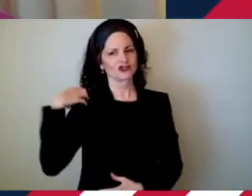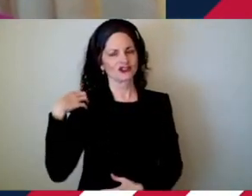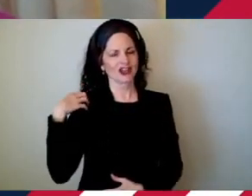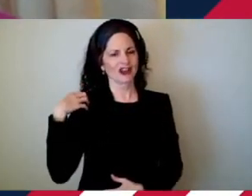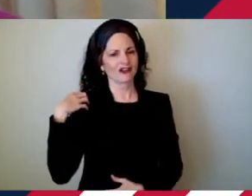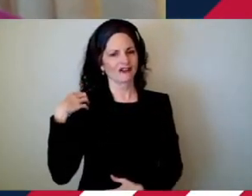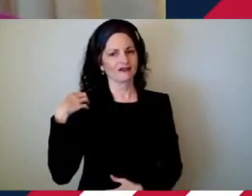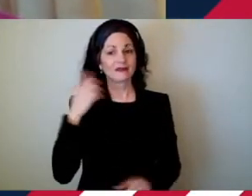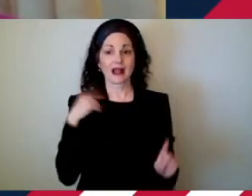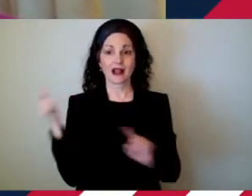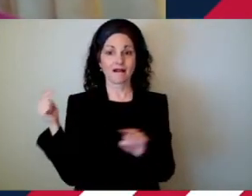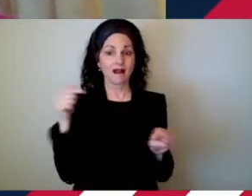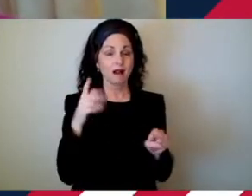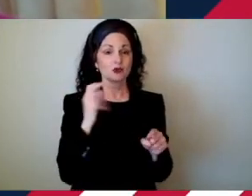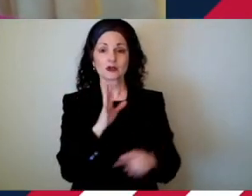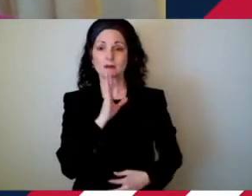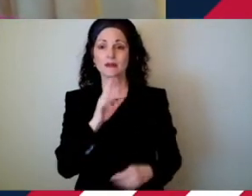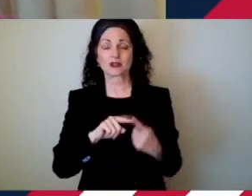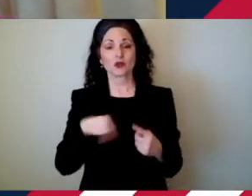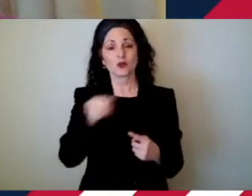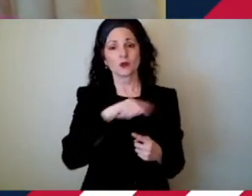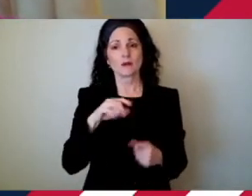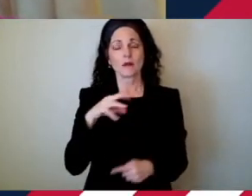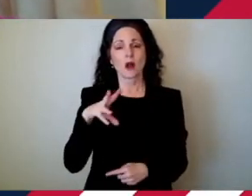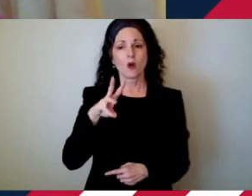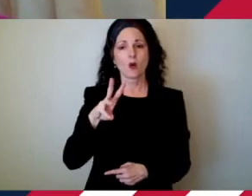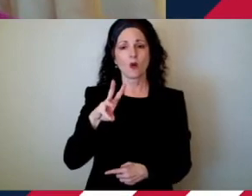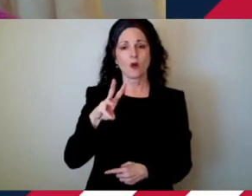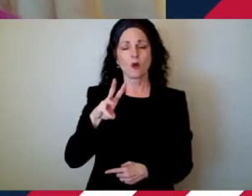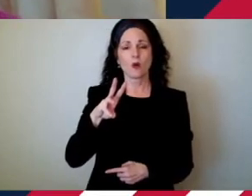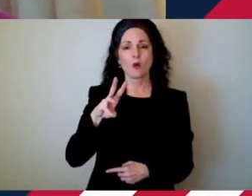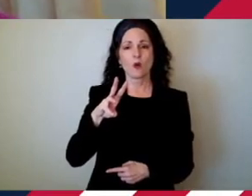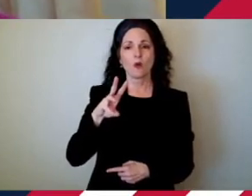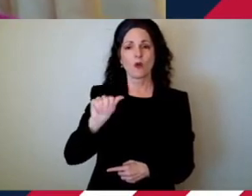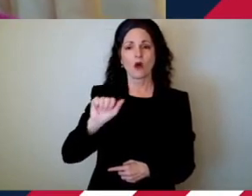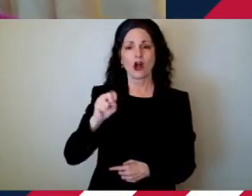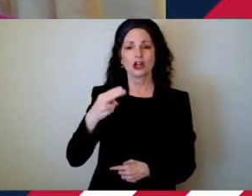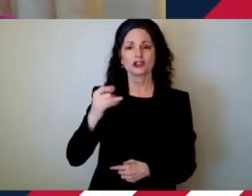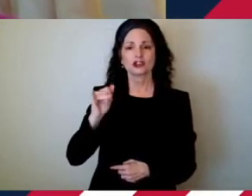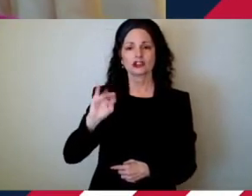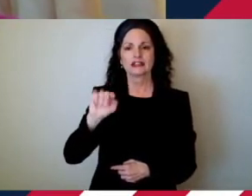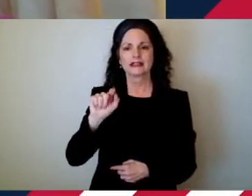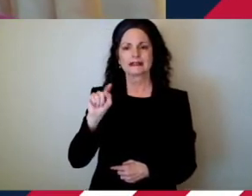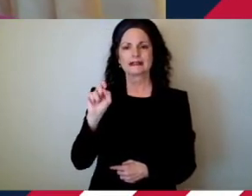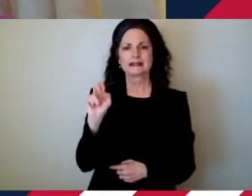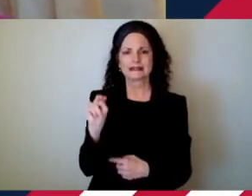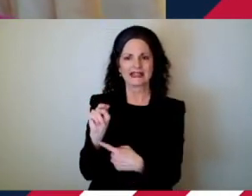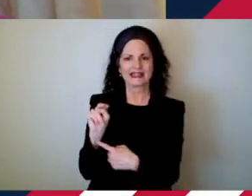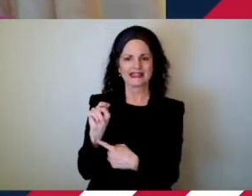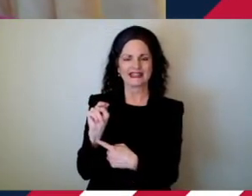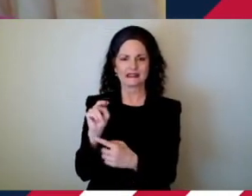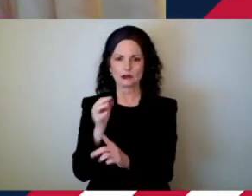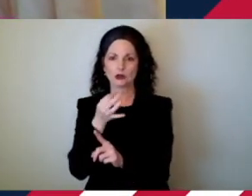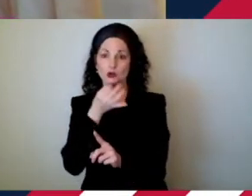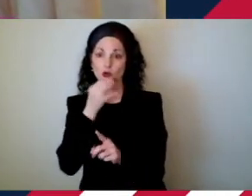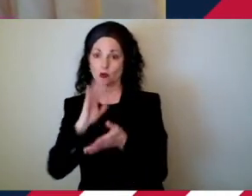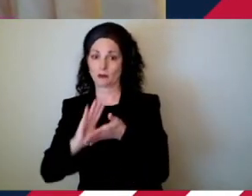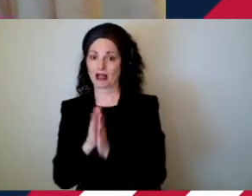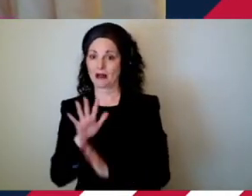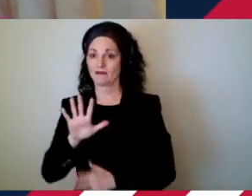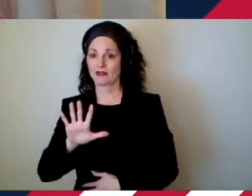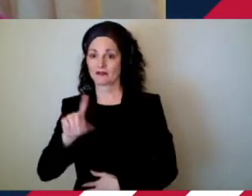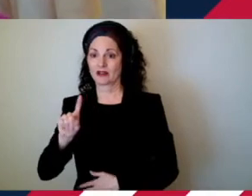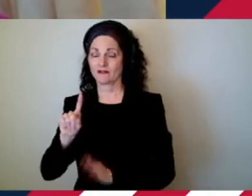the 51st State District of Columbia. All of you should have the proposed charter amendment documents in front